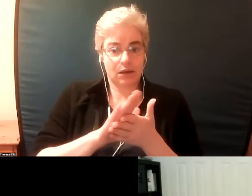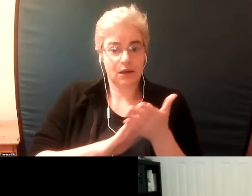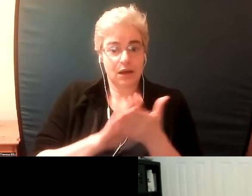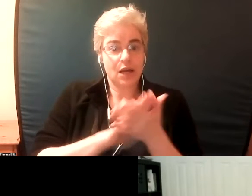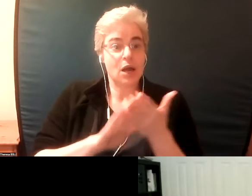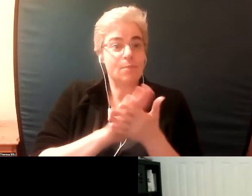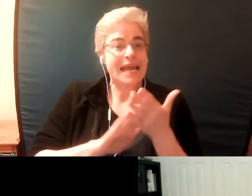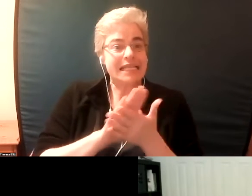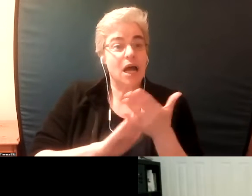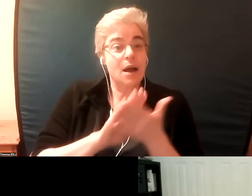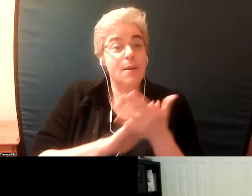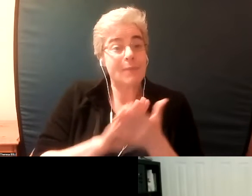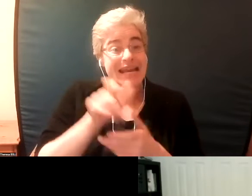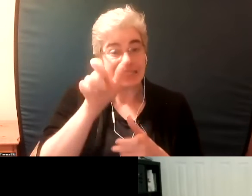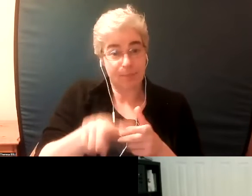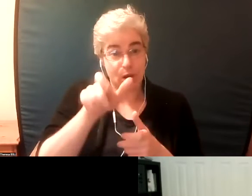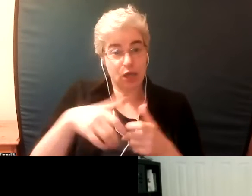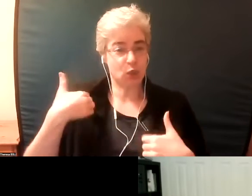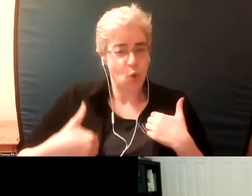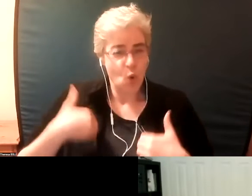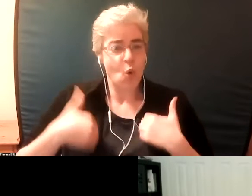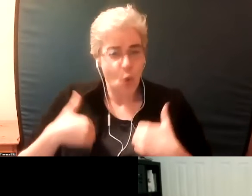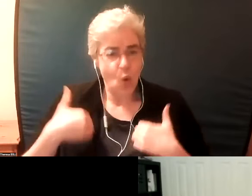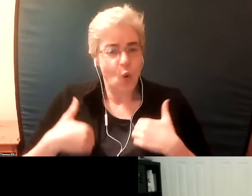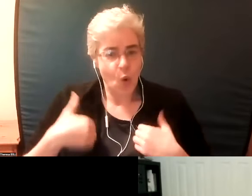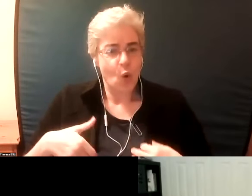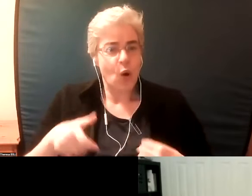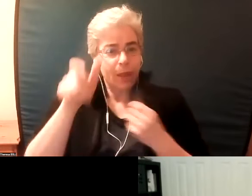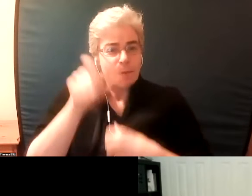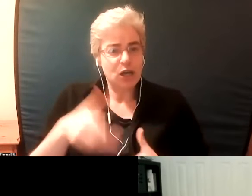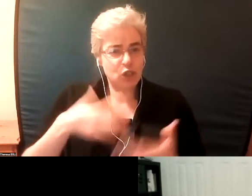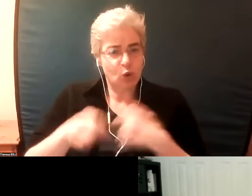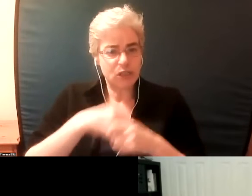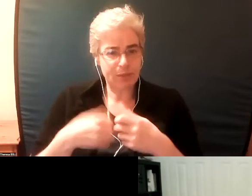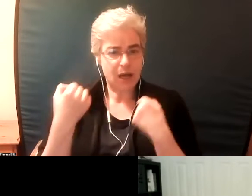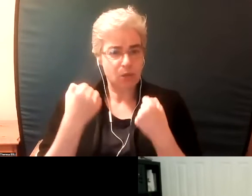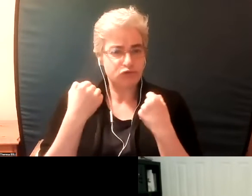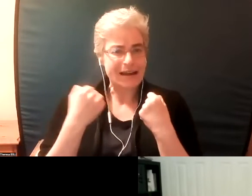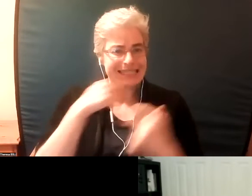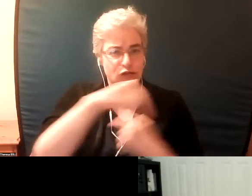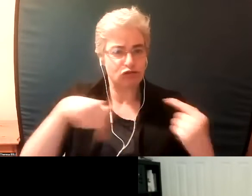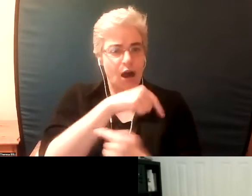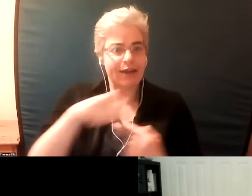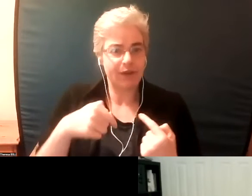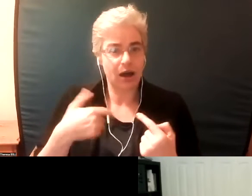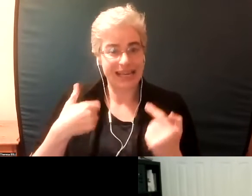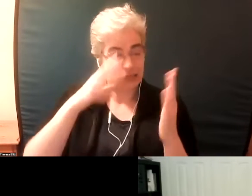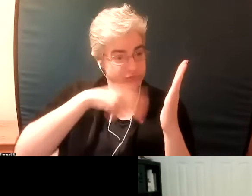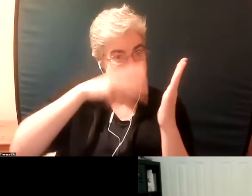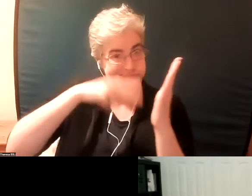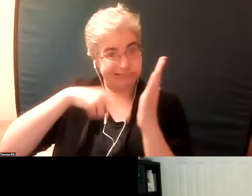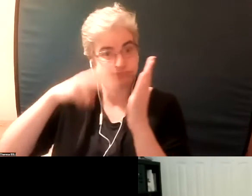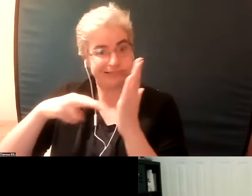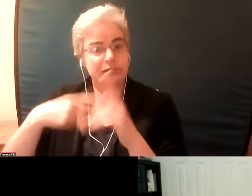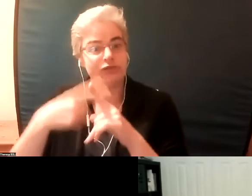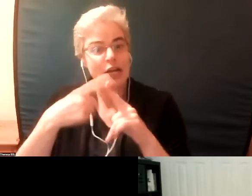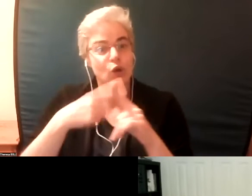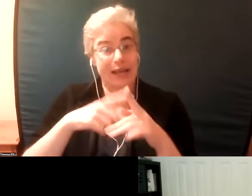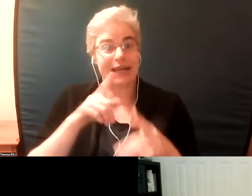pun. He was so driven to be a racing driver, he could read all those books doing